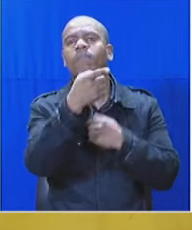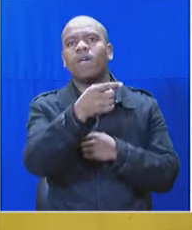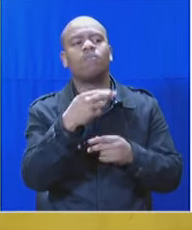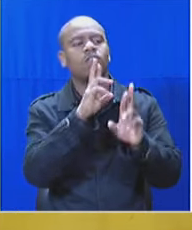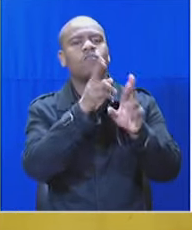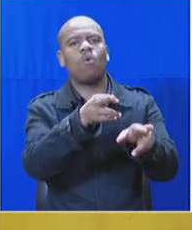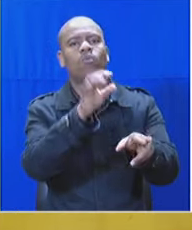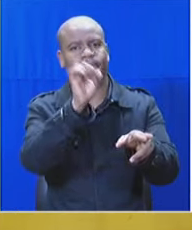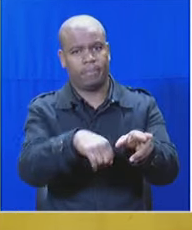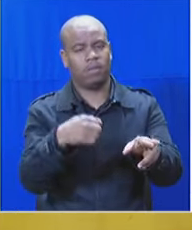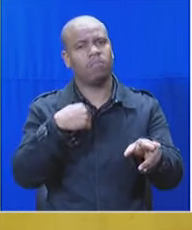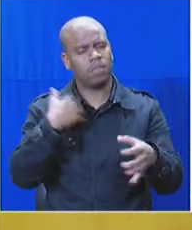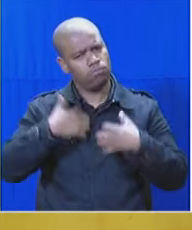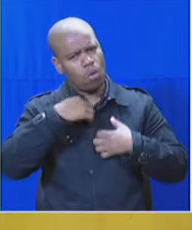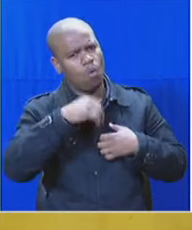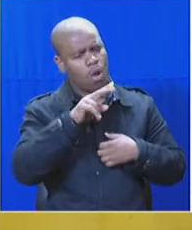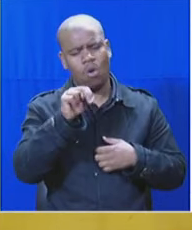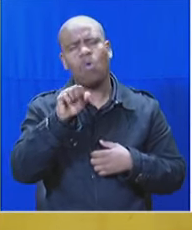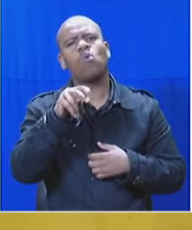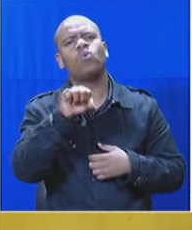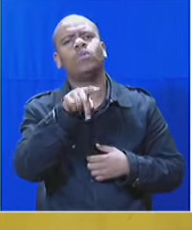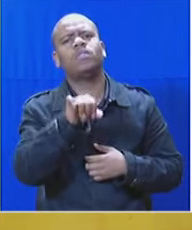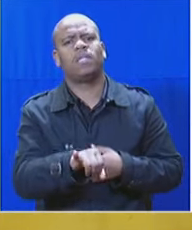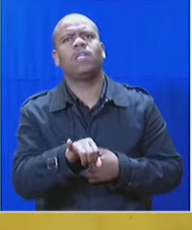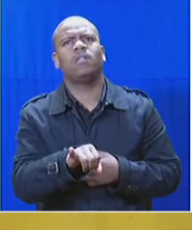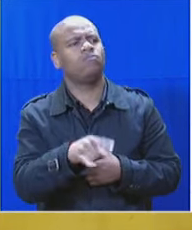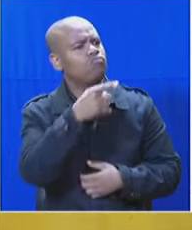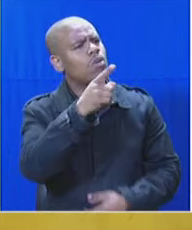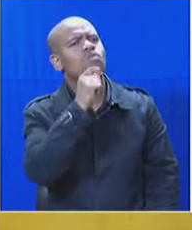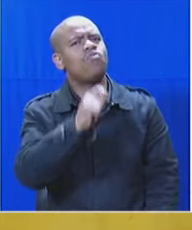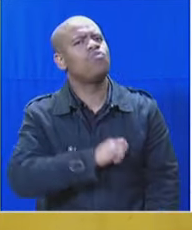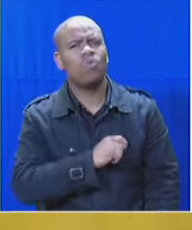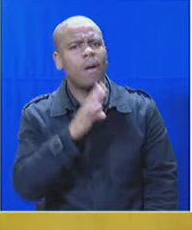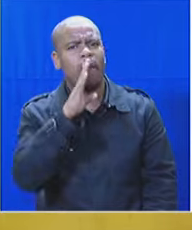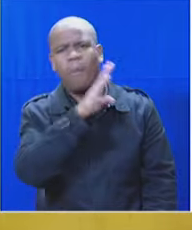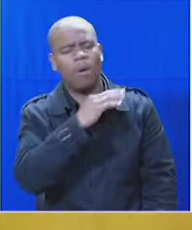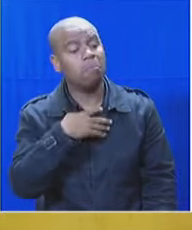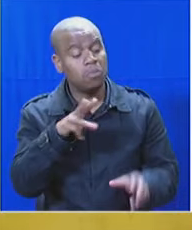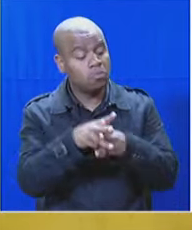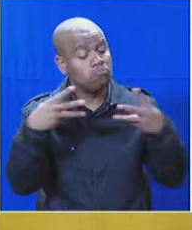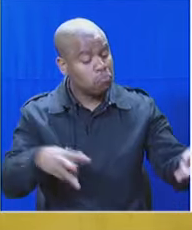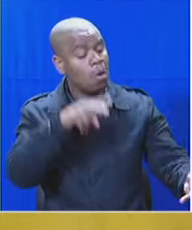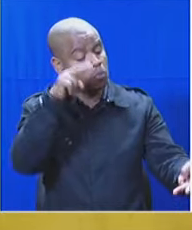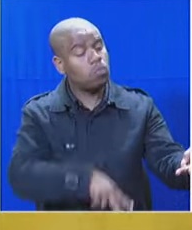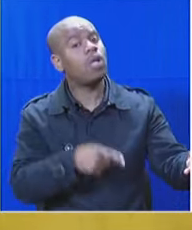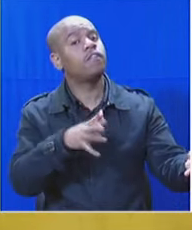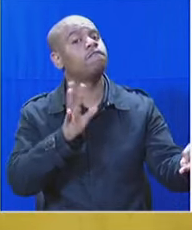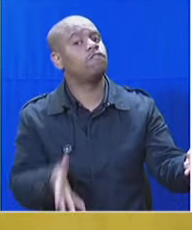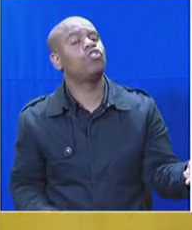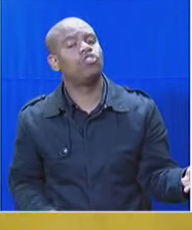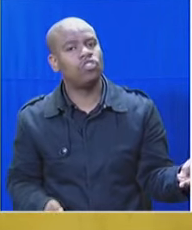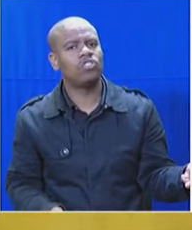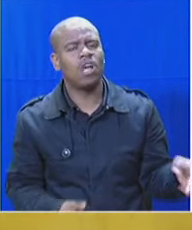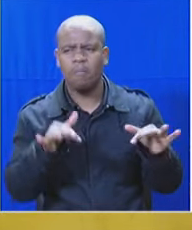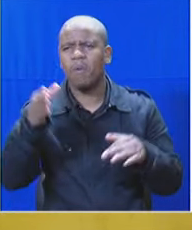No, ayikho le nto bayithethayo bafunde ephepheni into yokuba Kuthunyelwa abantu ngabantu baseGoli bendipha kulo nyaka kuphela